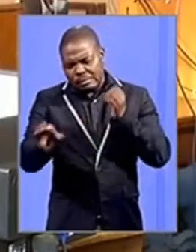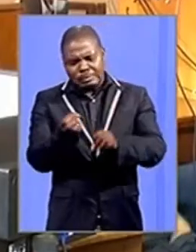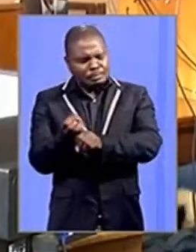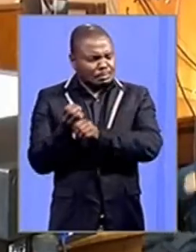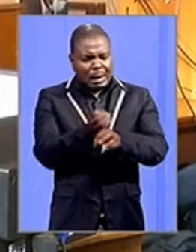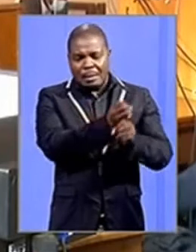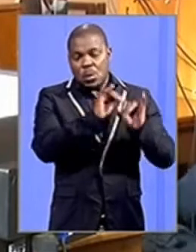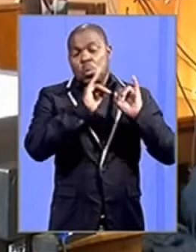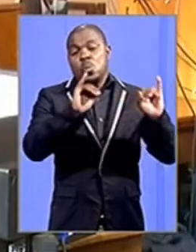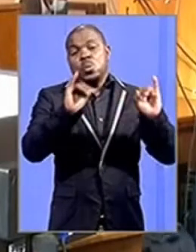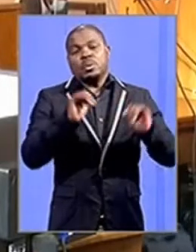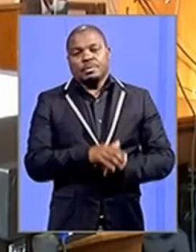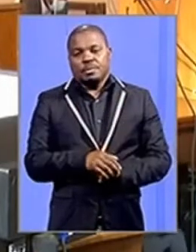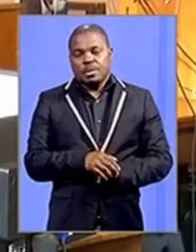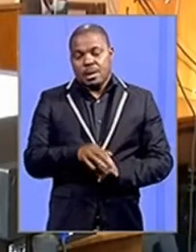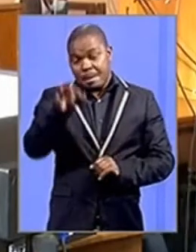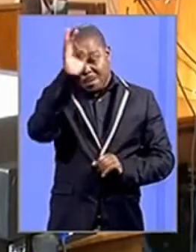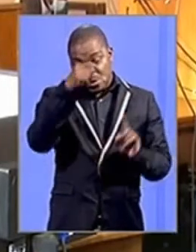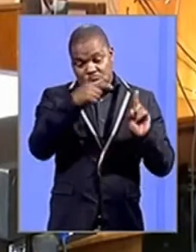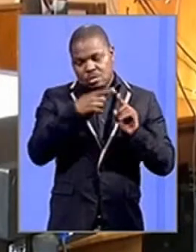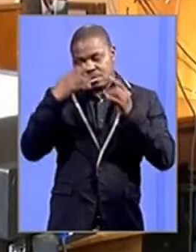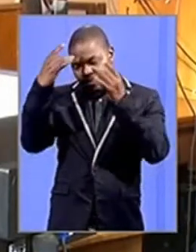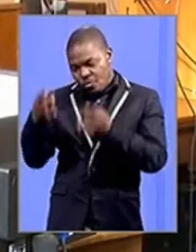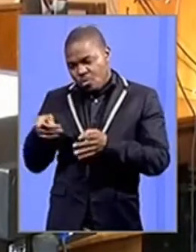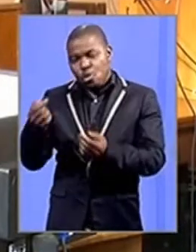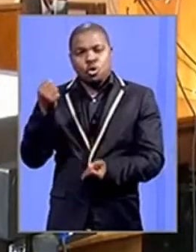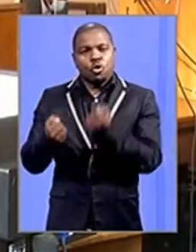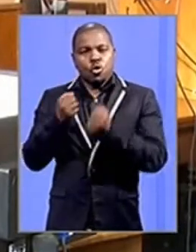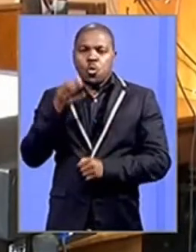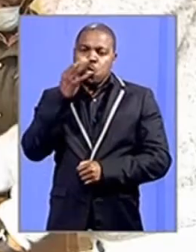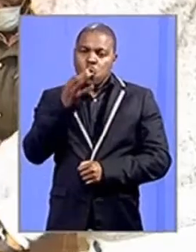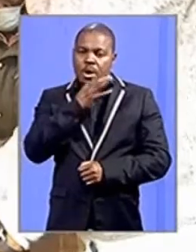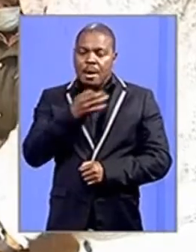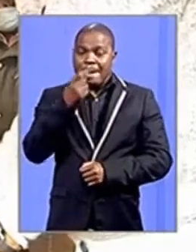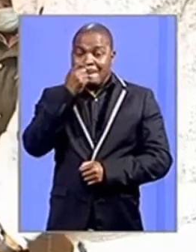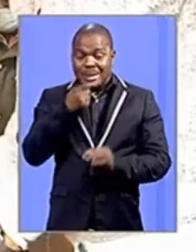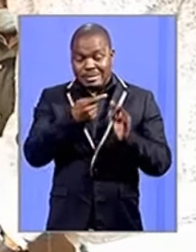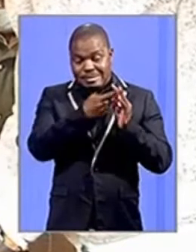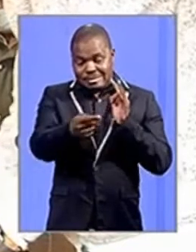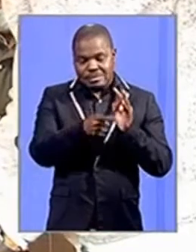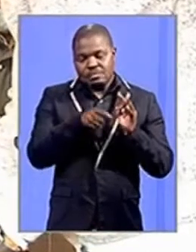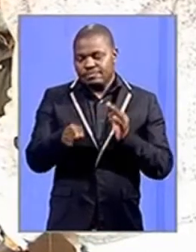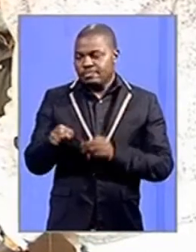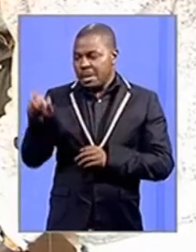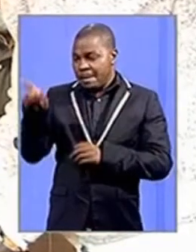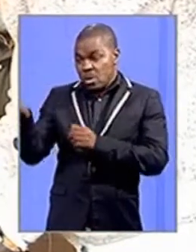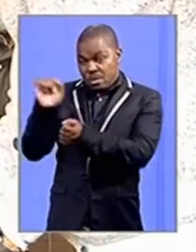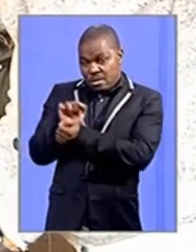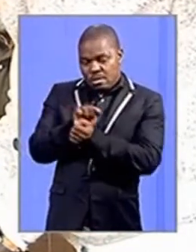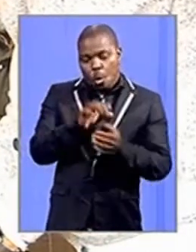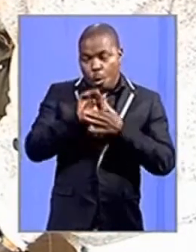tše dingwe. Lephodisa le boditše kgorotsheko gore banna ba bararo ba išitšwe legaeng la molatofatšwa o